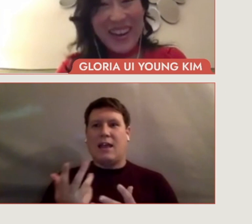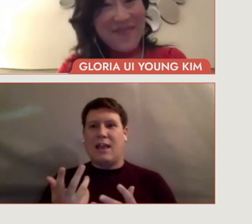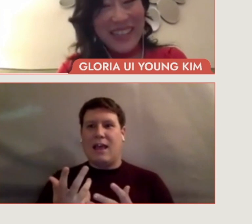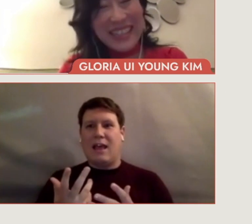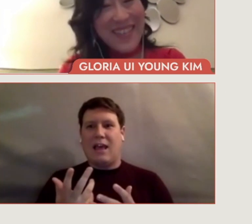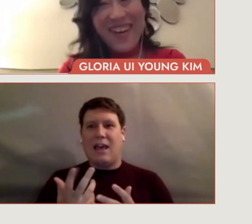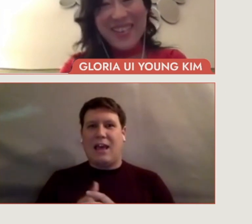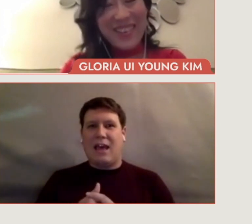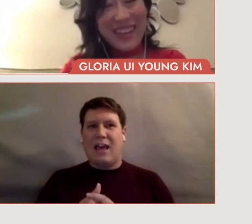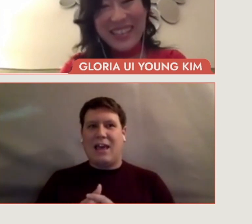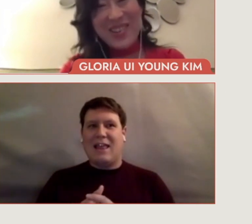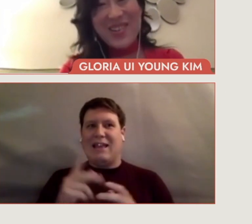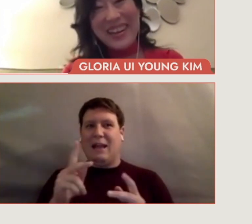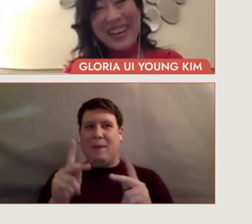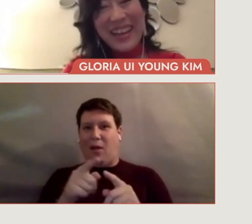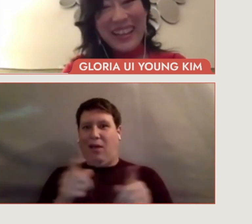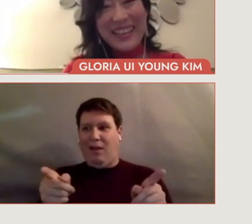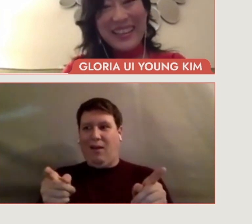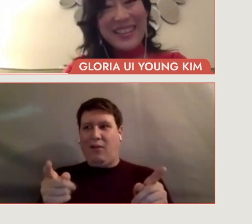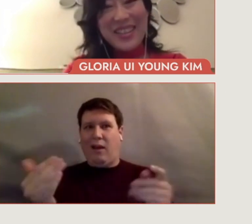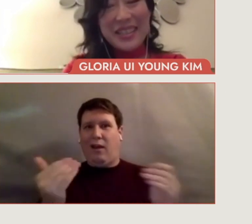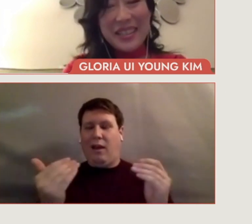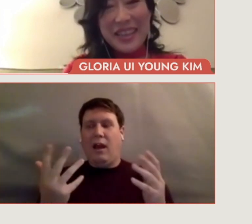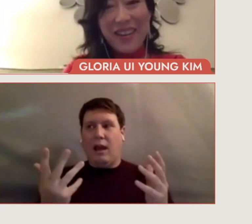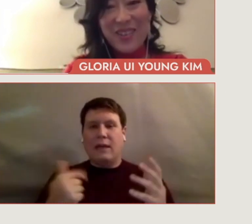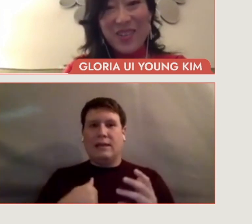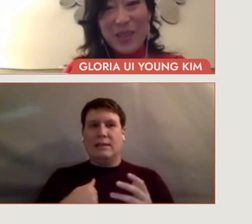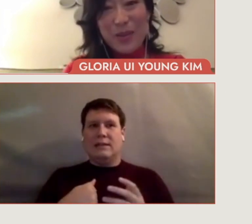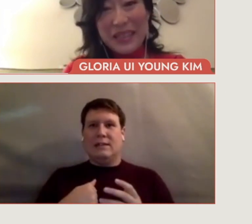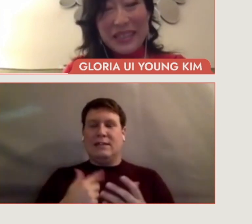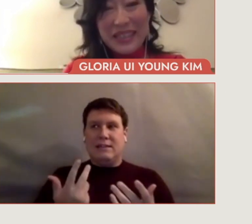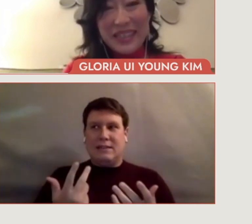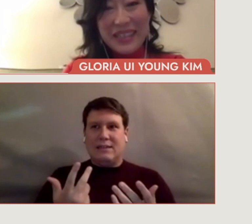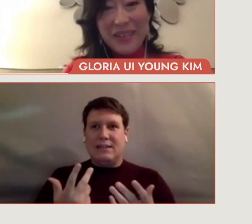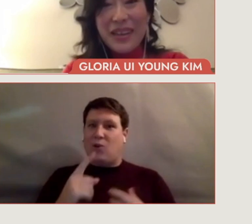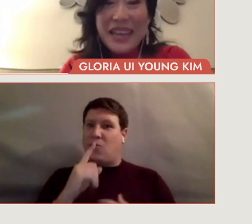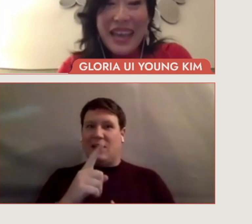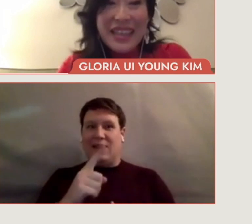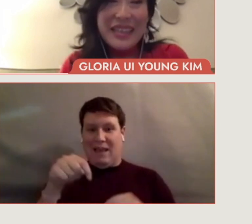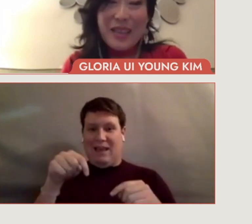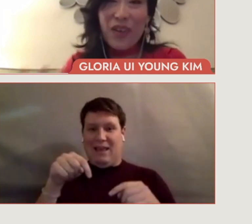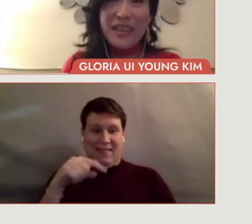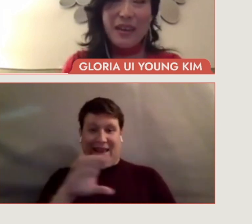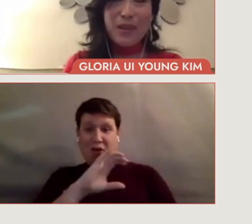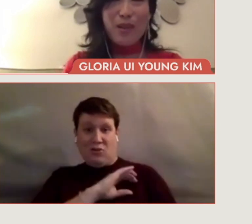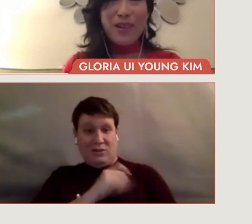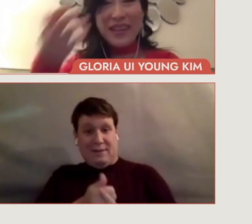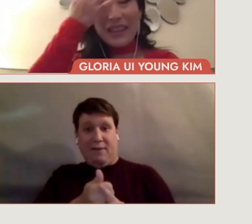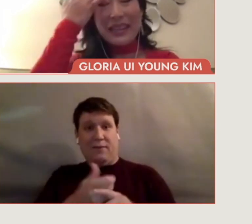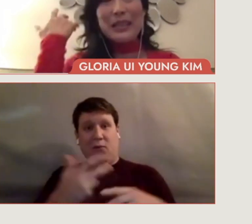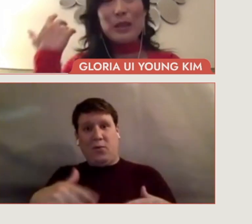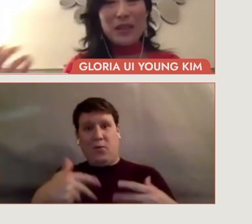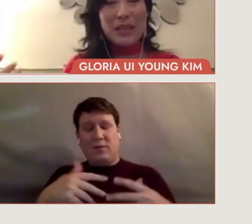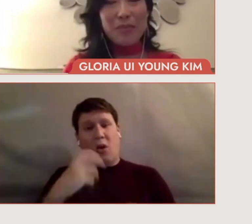Gloria? But somehow I have to write this story. Like, just these characters are so insistent, you know, because this is the funny thing about script writing.